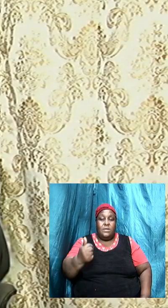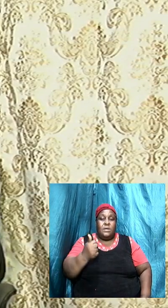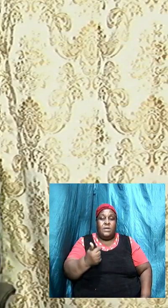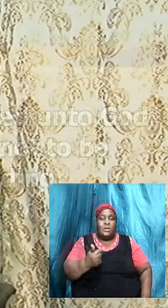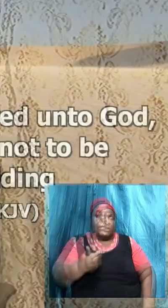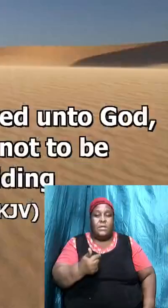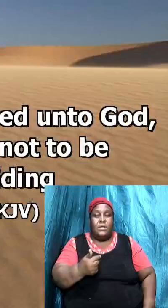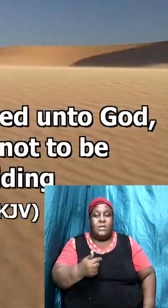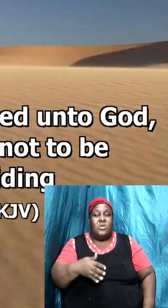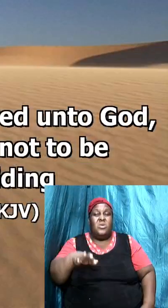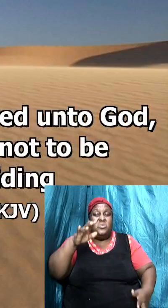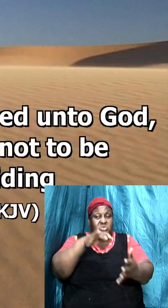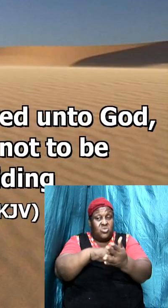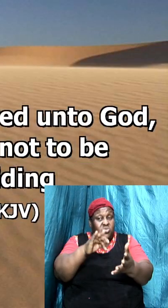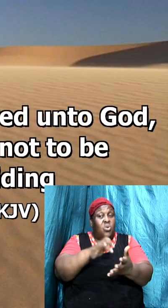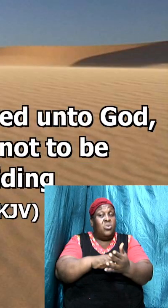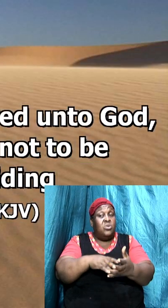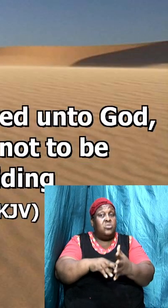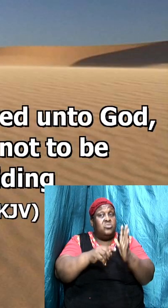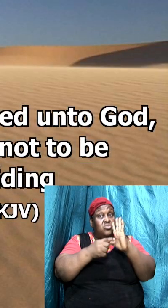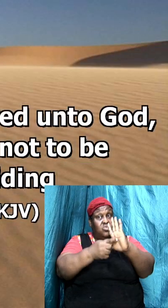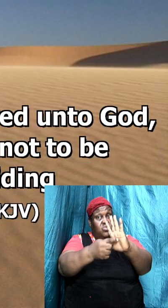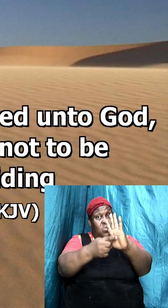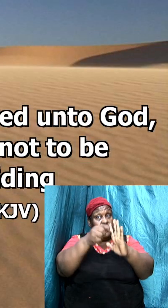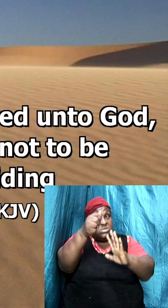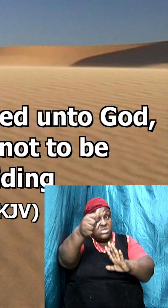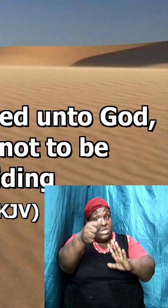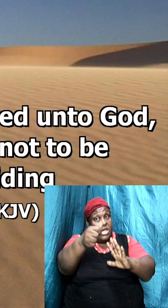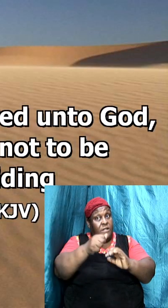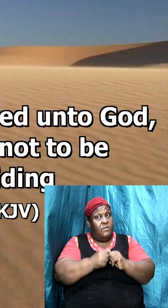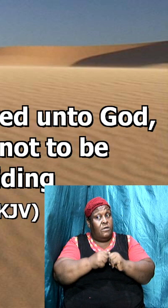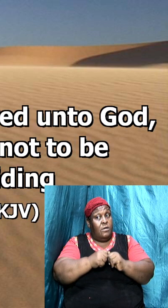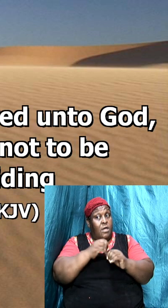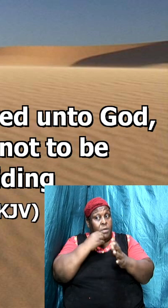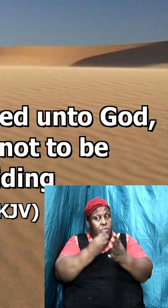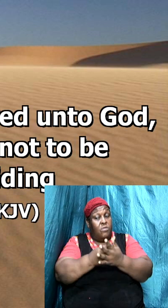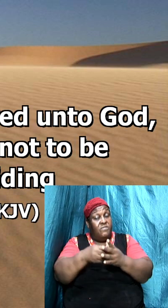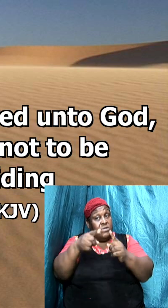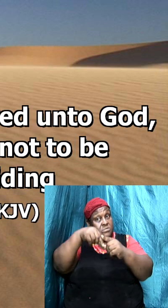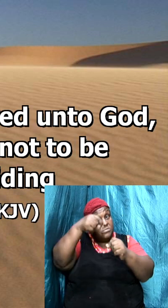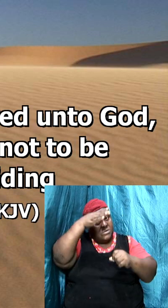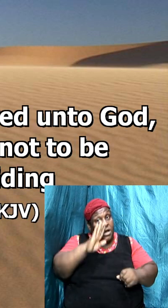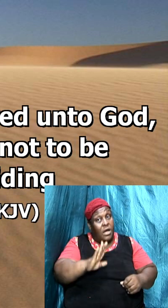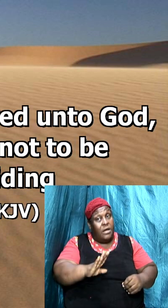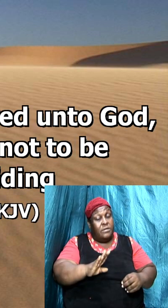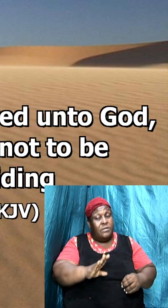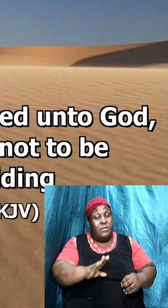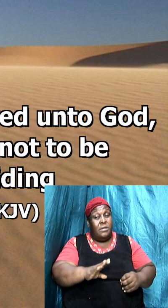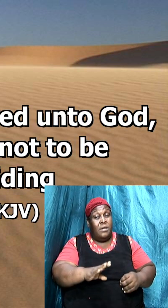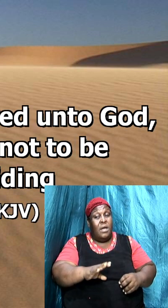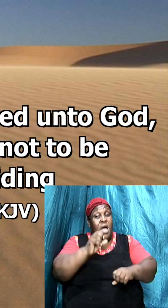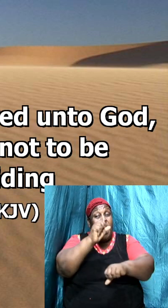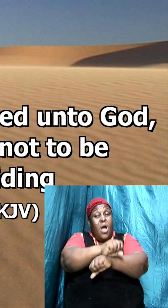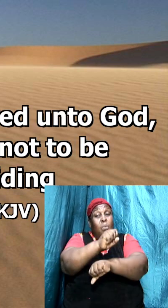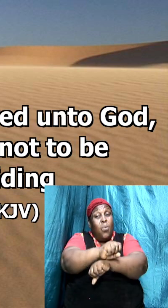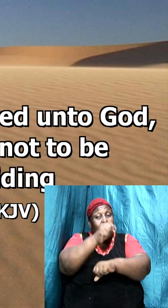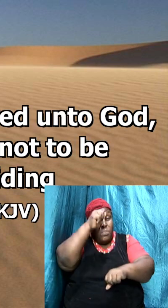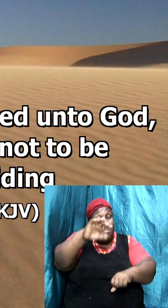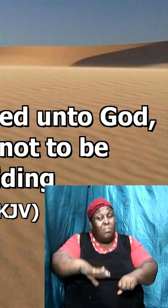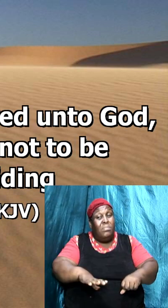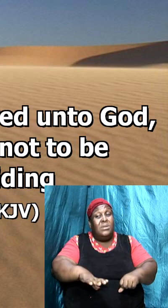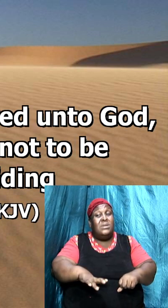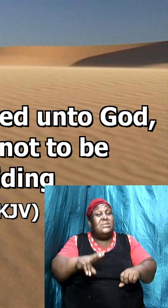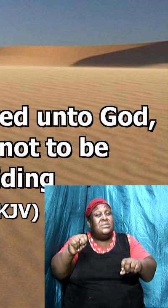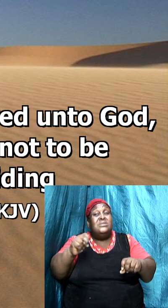says, study to show thyself approved unto God. He say, a workman that needeth not